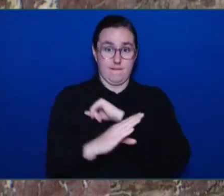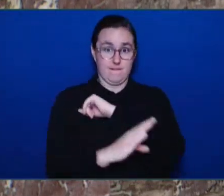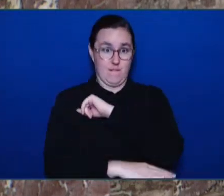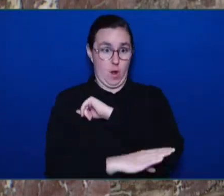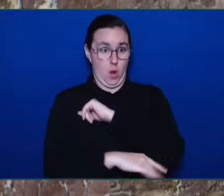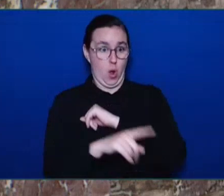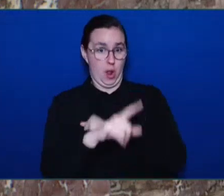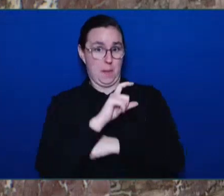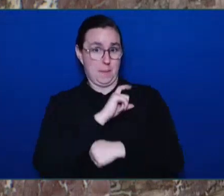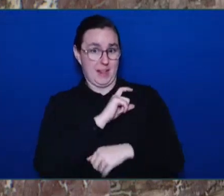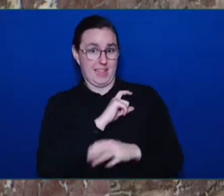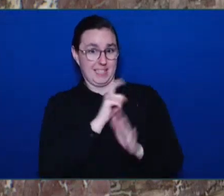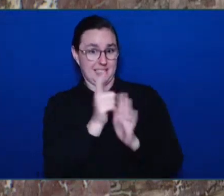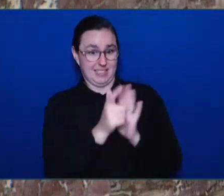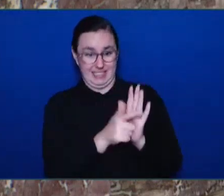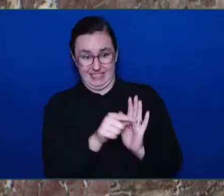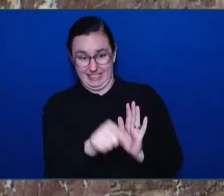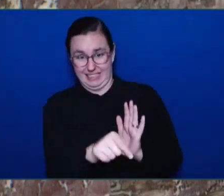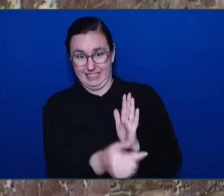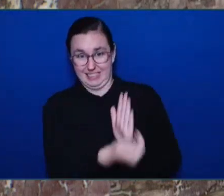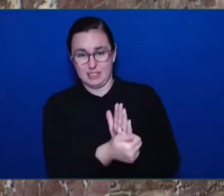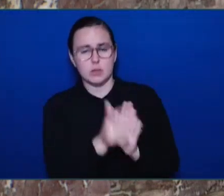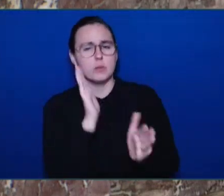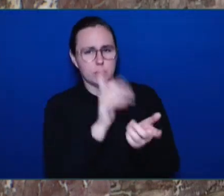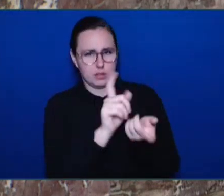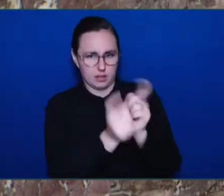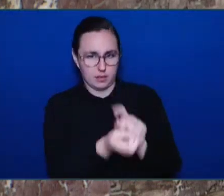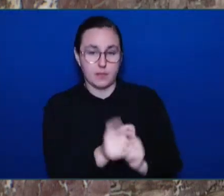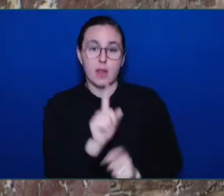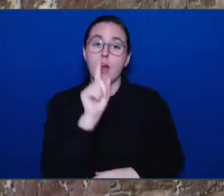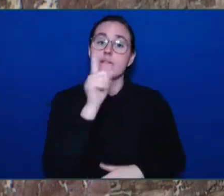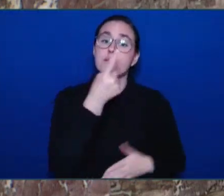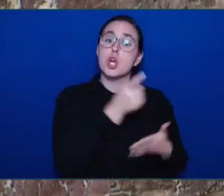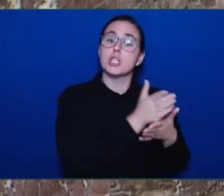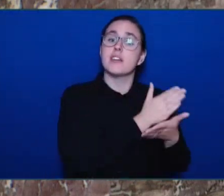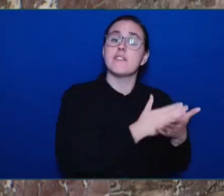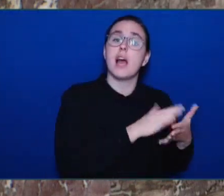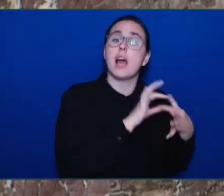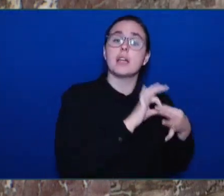with governance and accountability, and I'm expecting to table that legislation this fall.